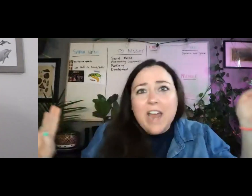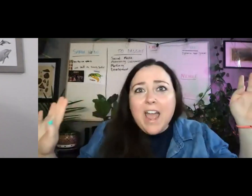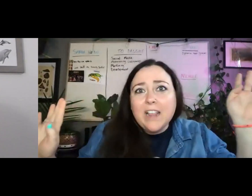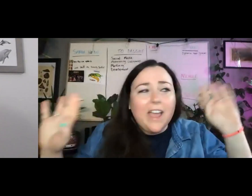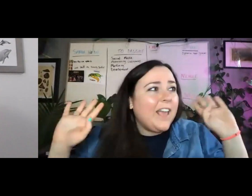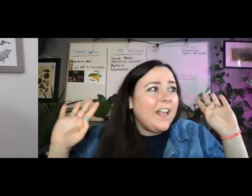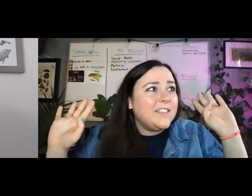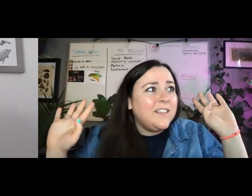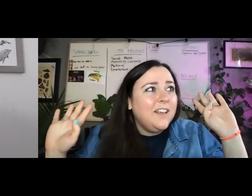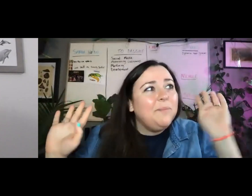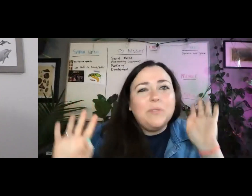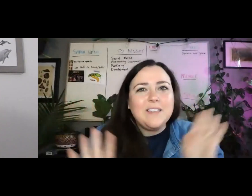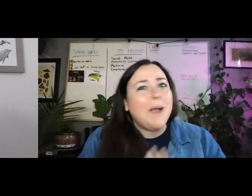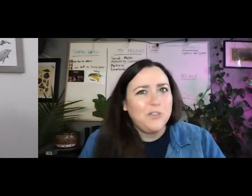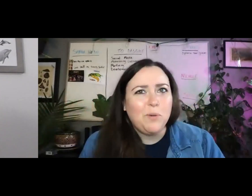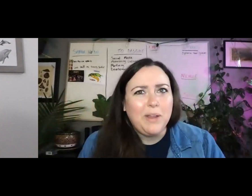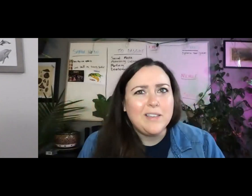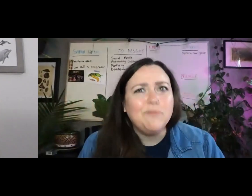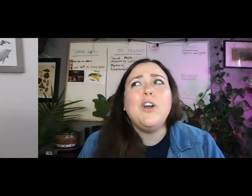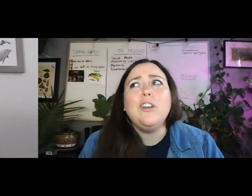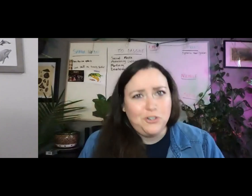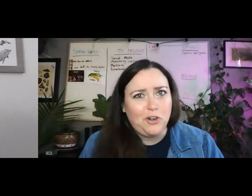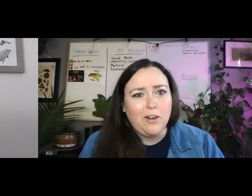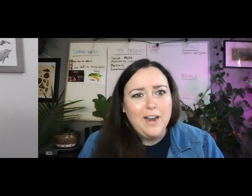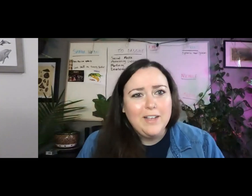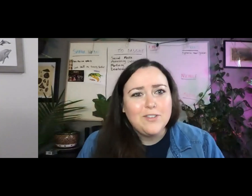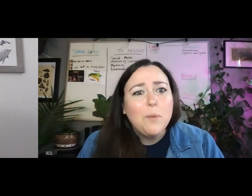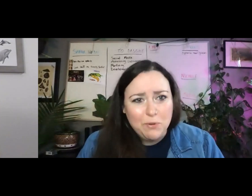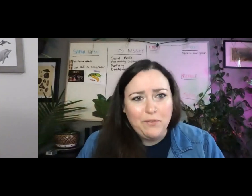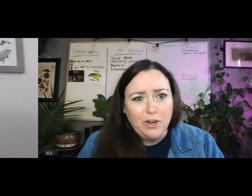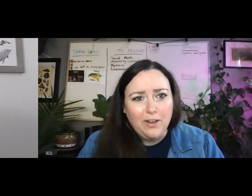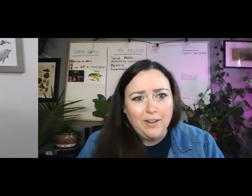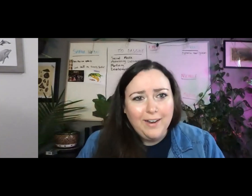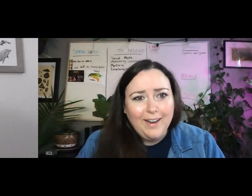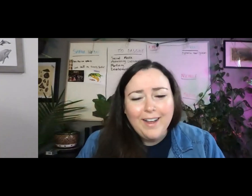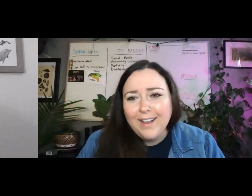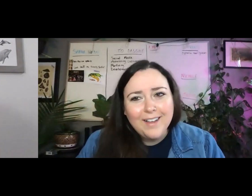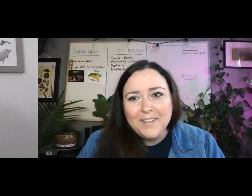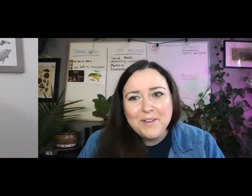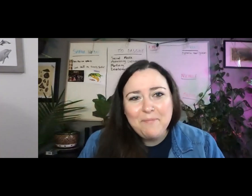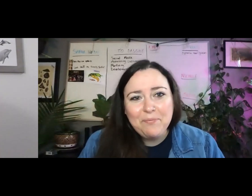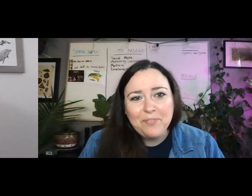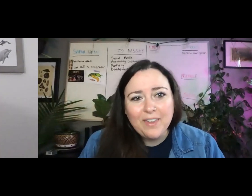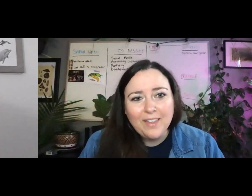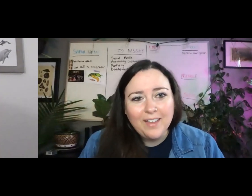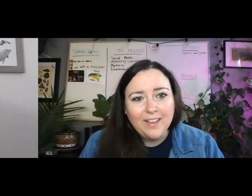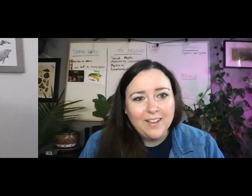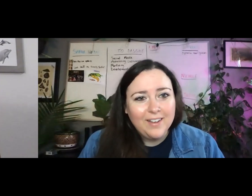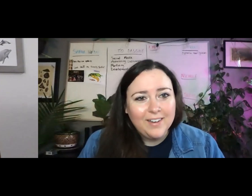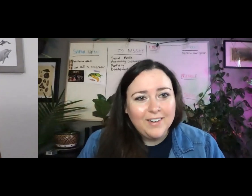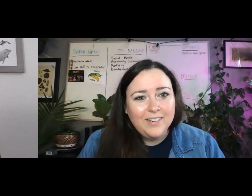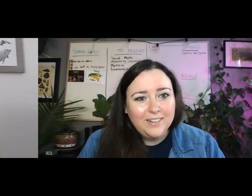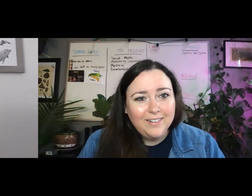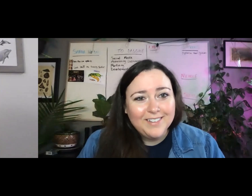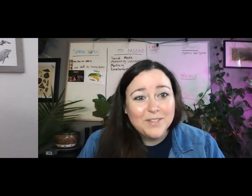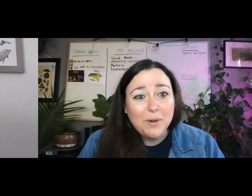swimming every day, and it's a magical place for sure. So totally. Yeah, and there's not every day that you have to take a